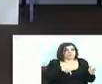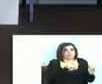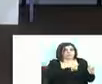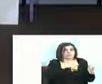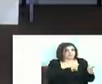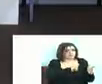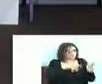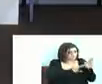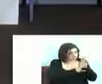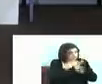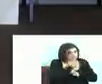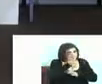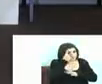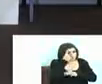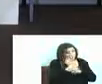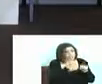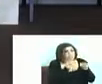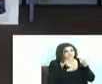forward.